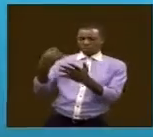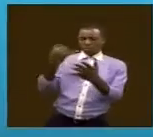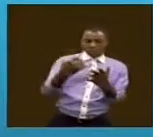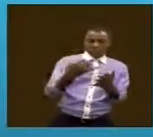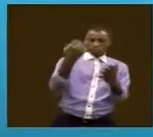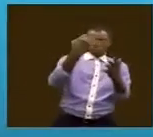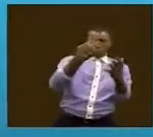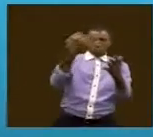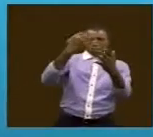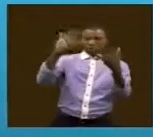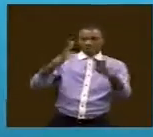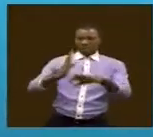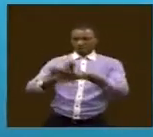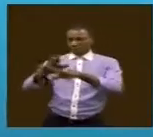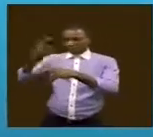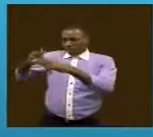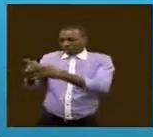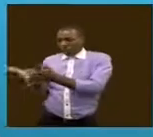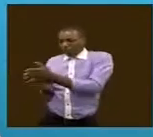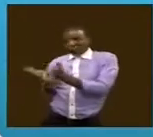That is all I have for you